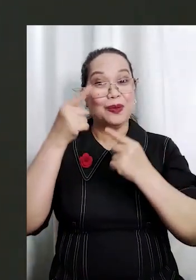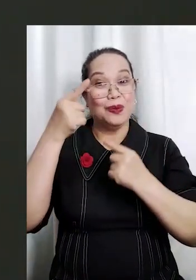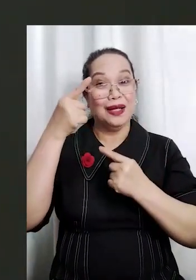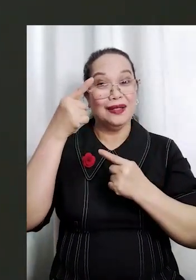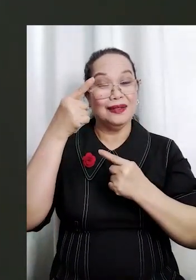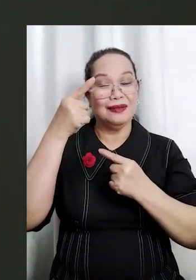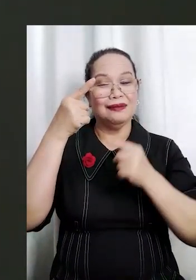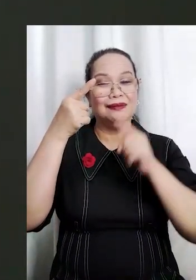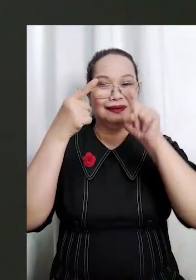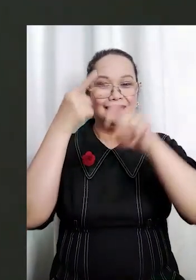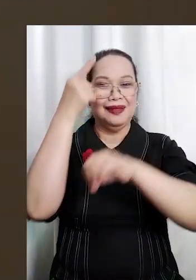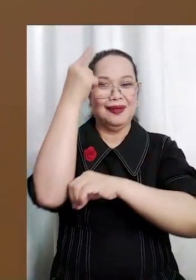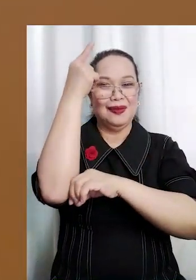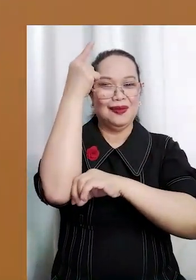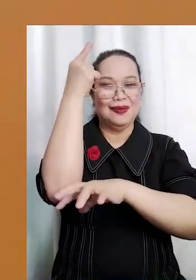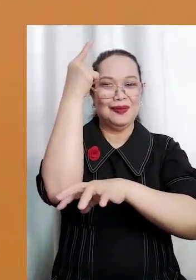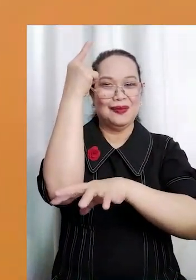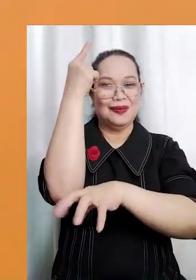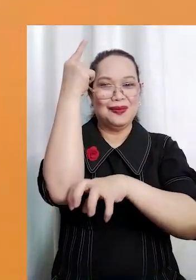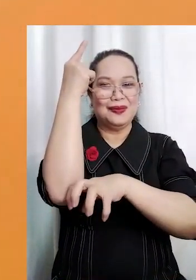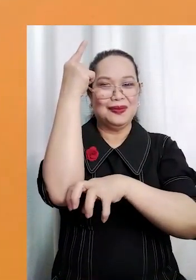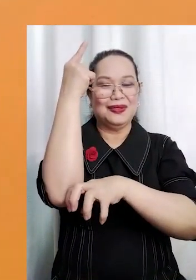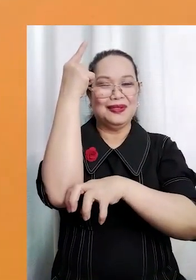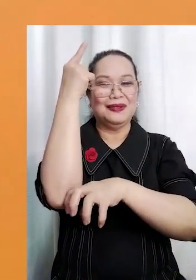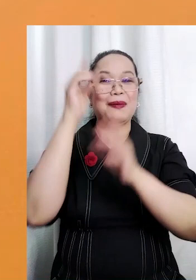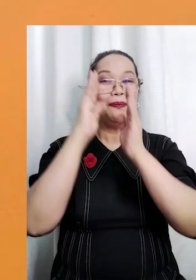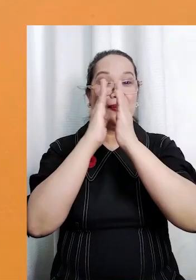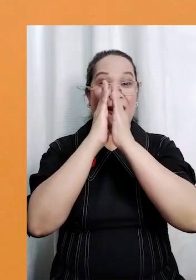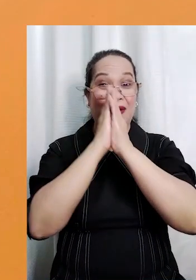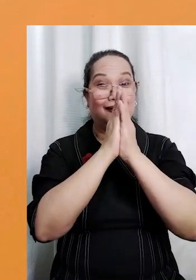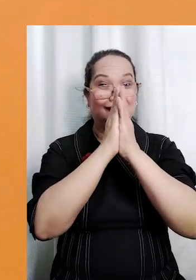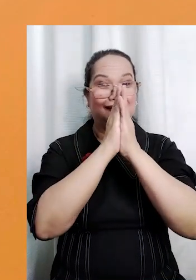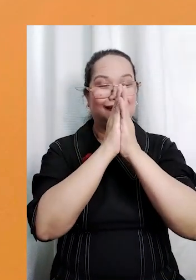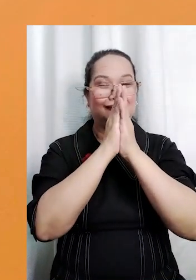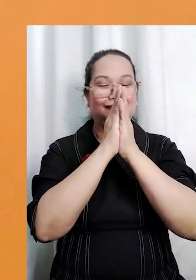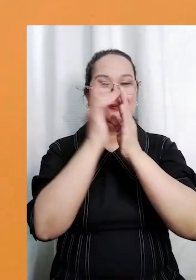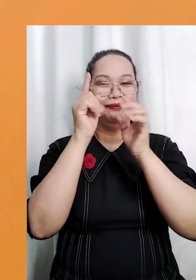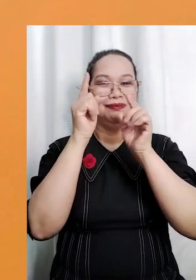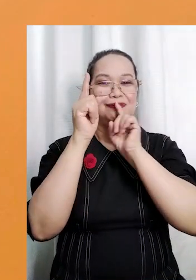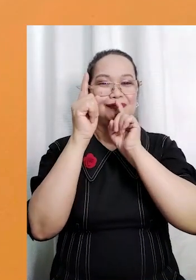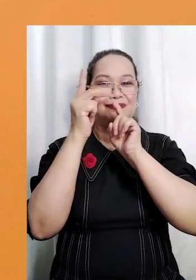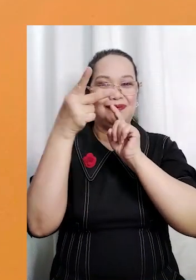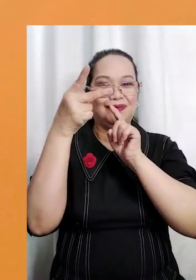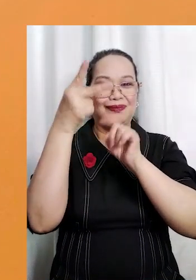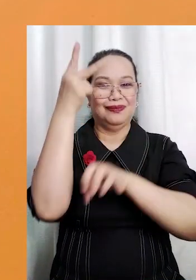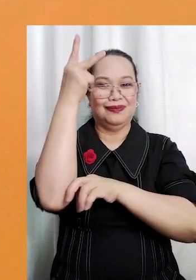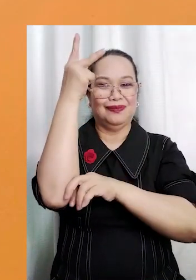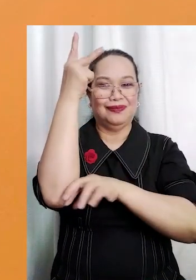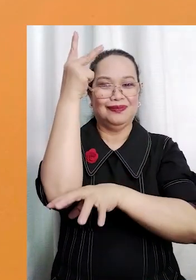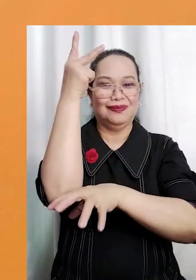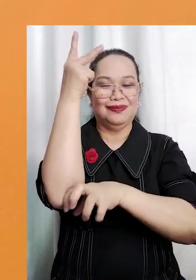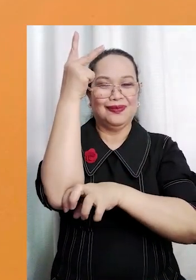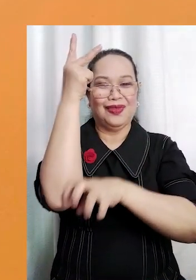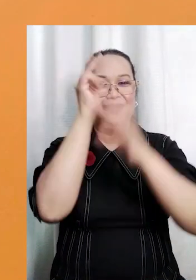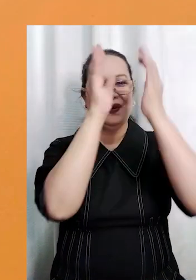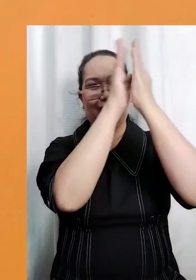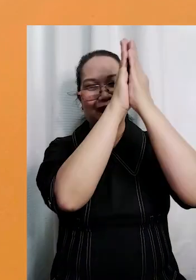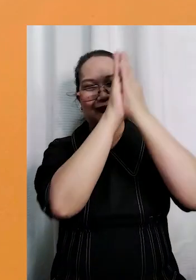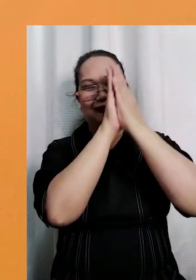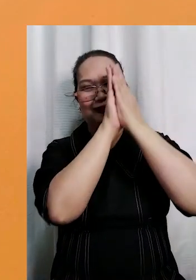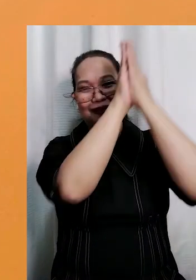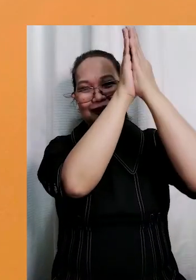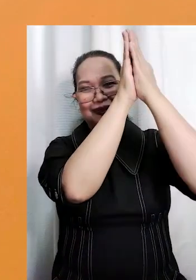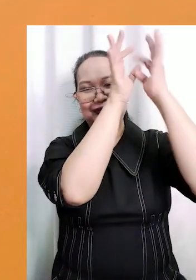1, be rooted in prayer. Number 2, be rooted in your identity with the